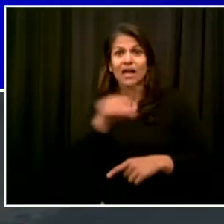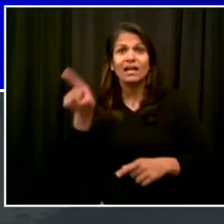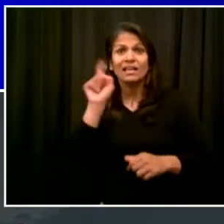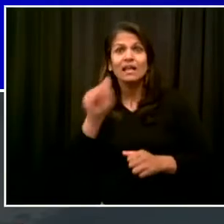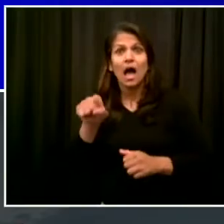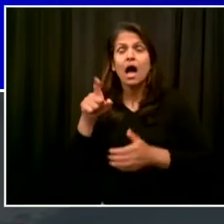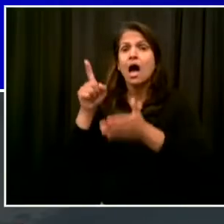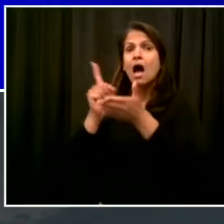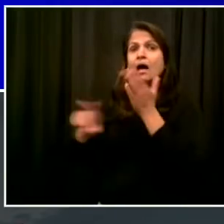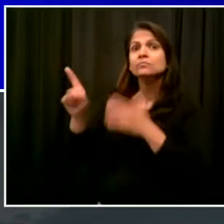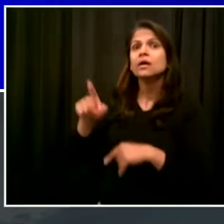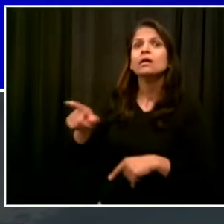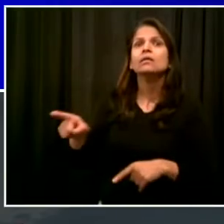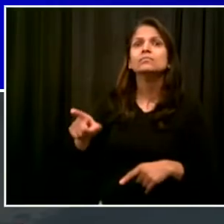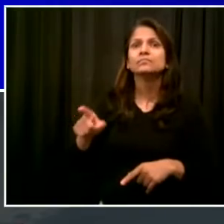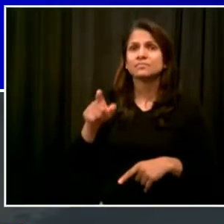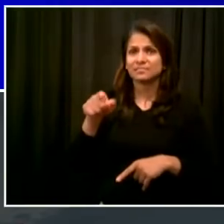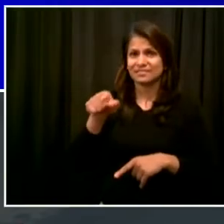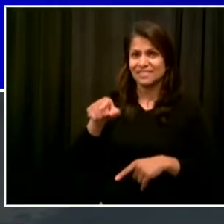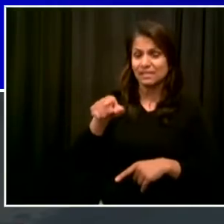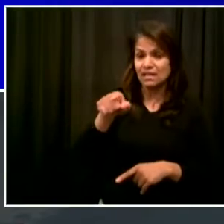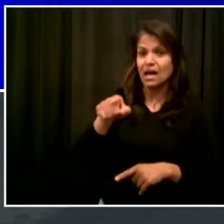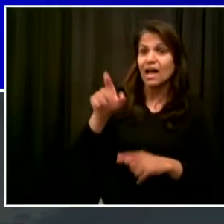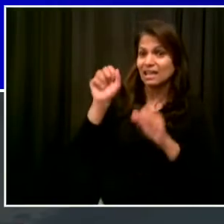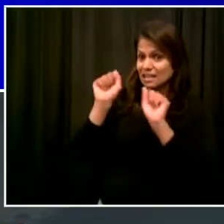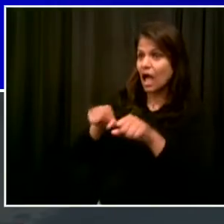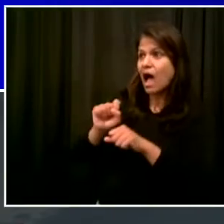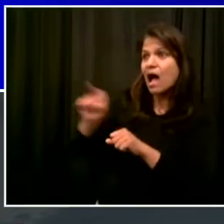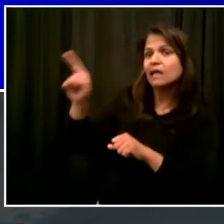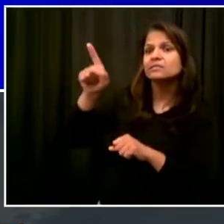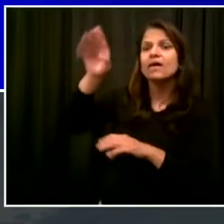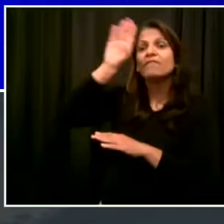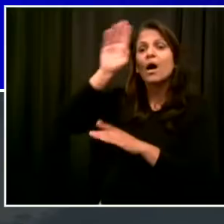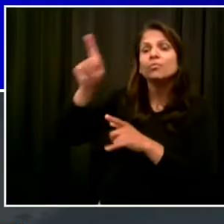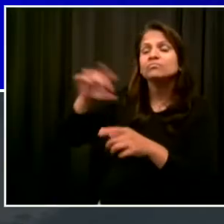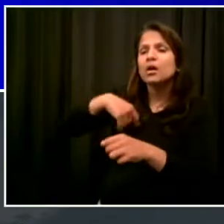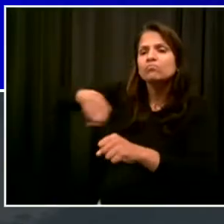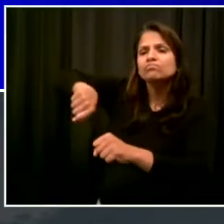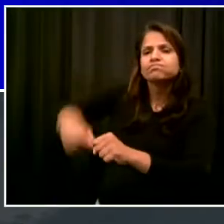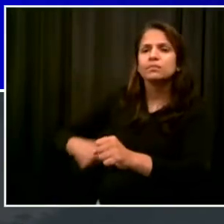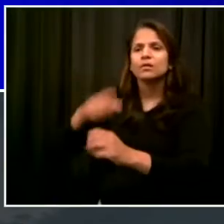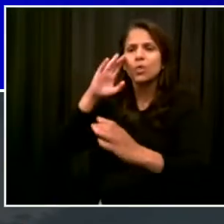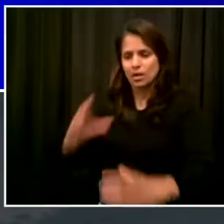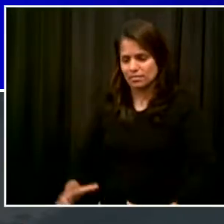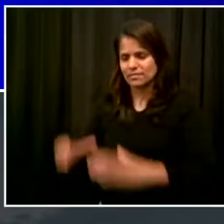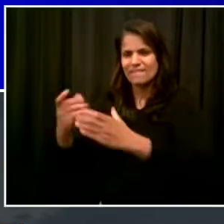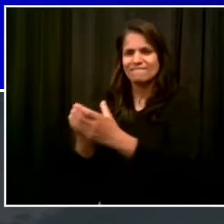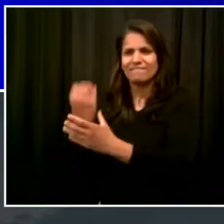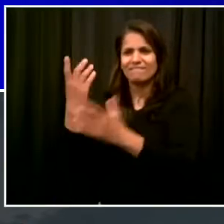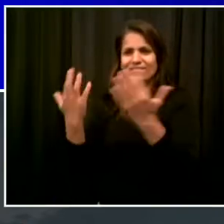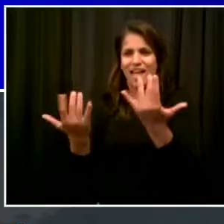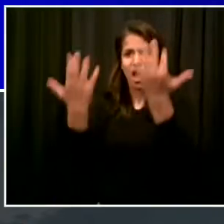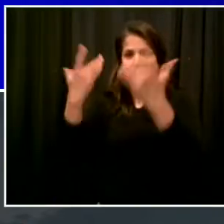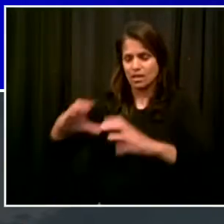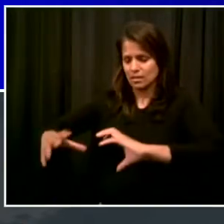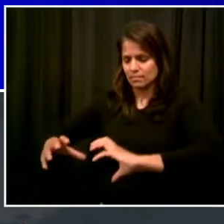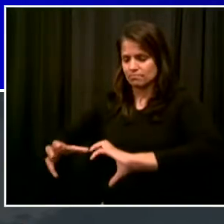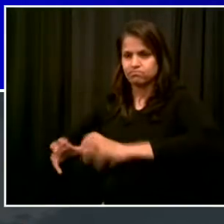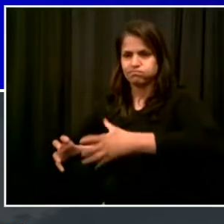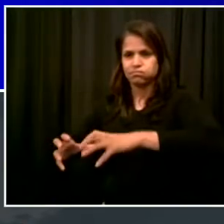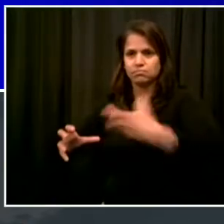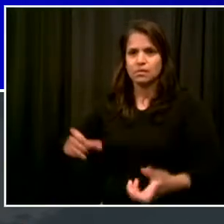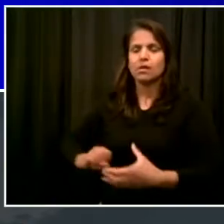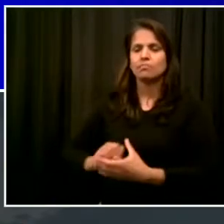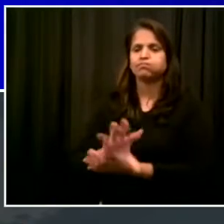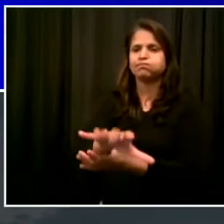families, but we're always going to focus on our seniors as well. Our seniors need to stay cool. They are particularly vulnerable to the heat. They've been so vulnerable during